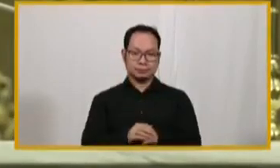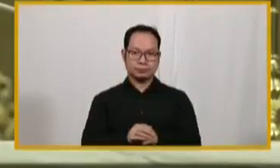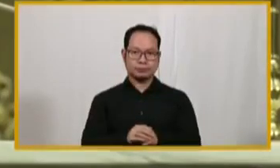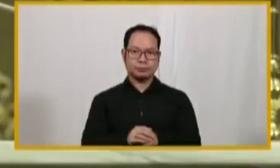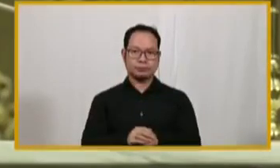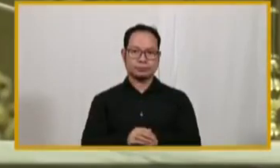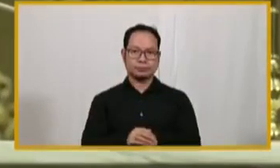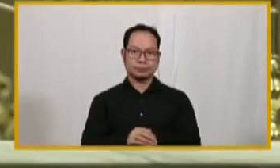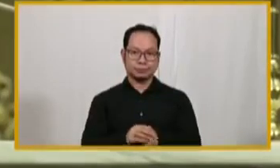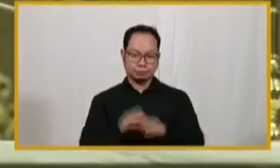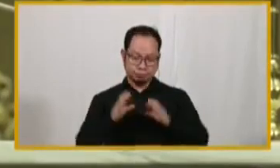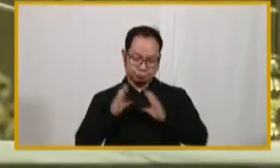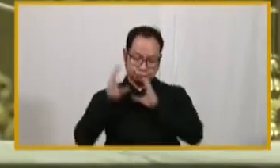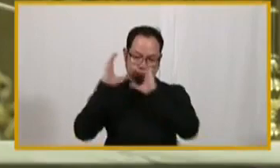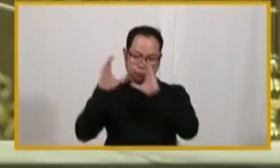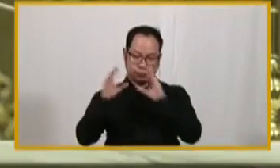life,